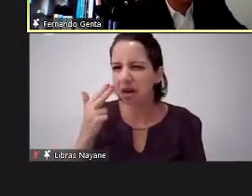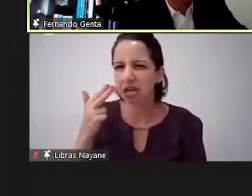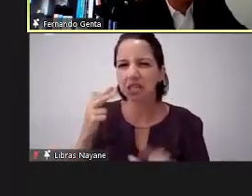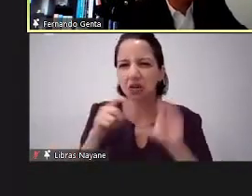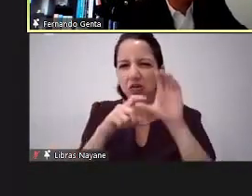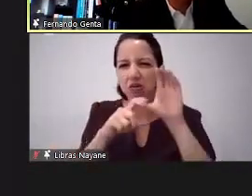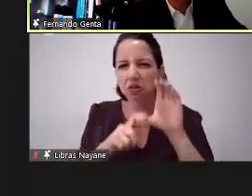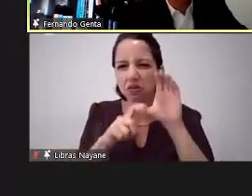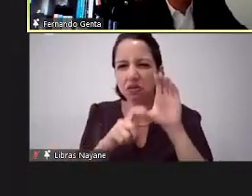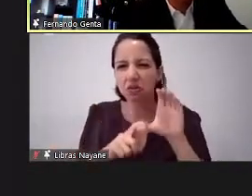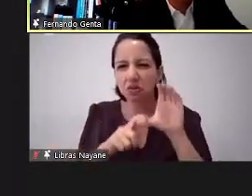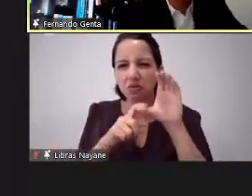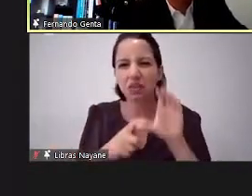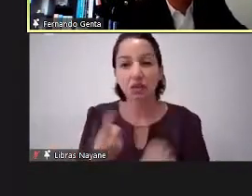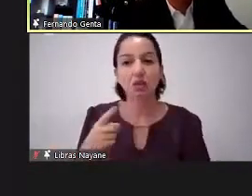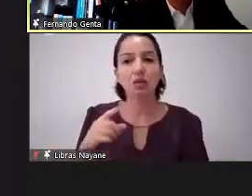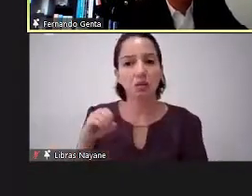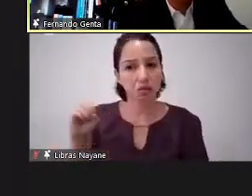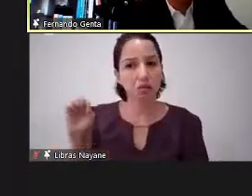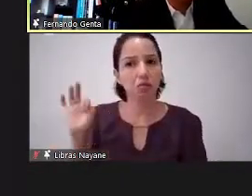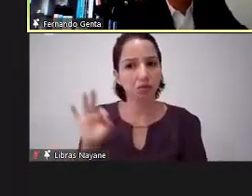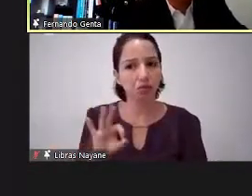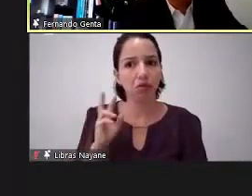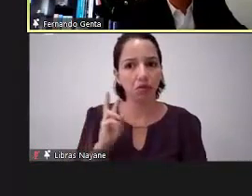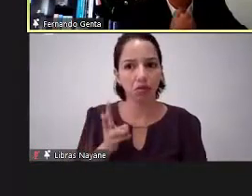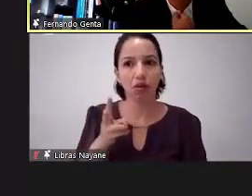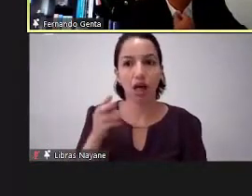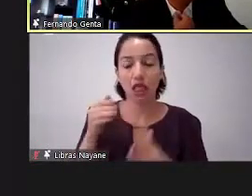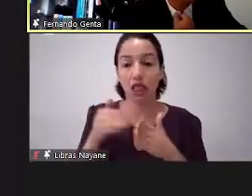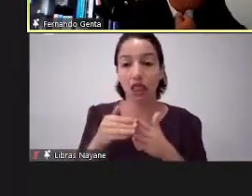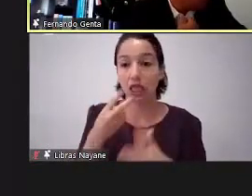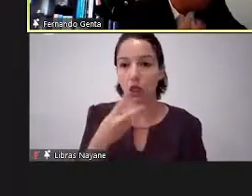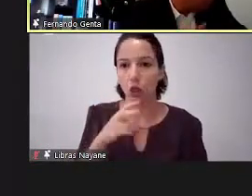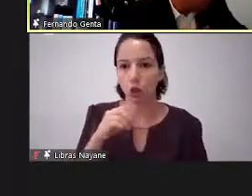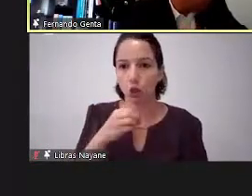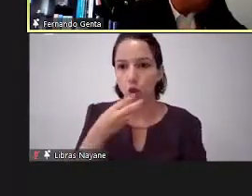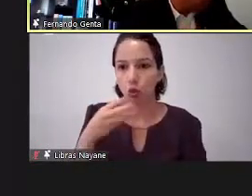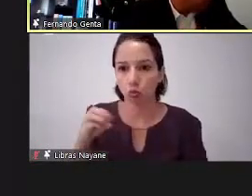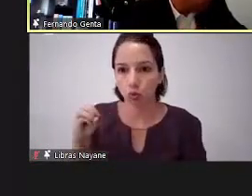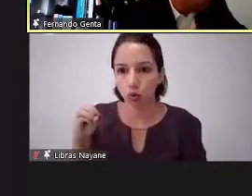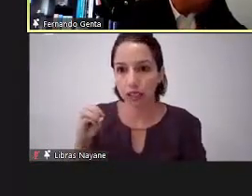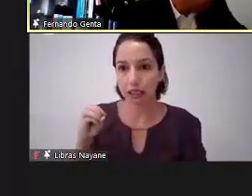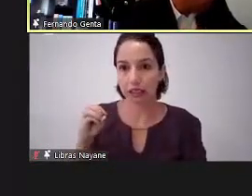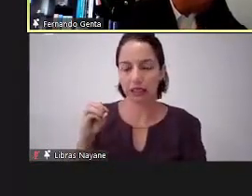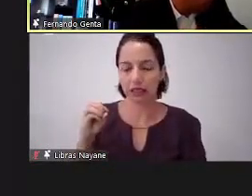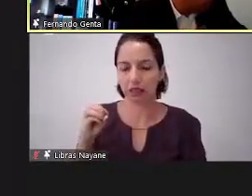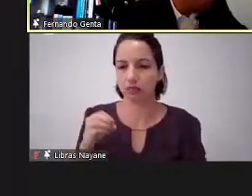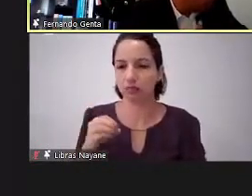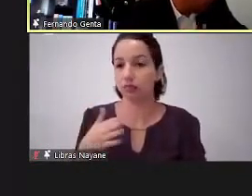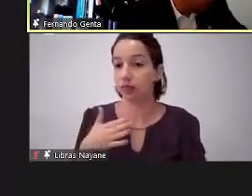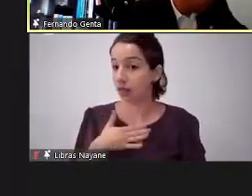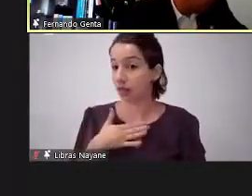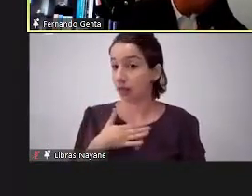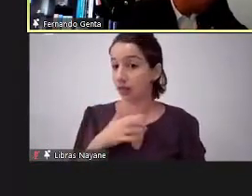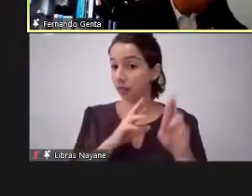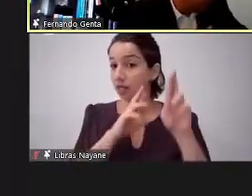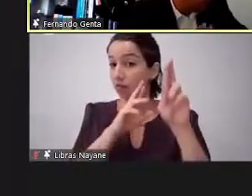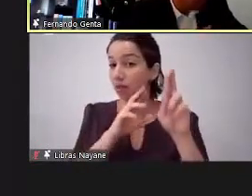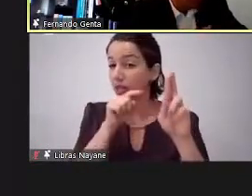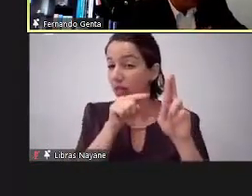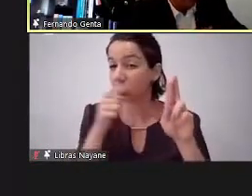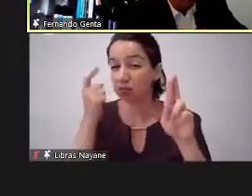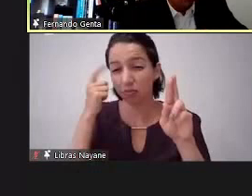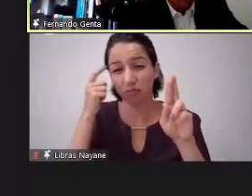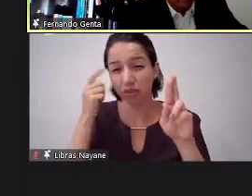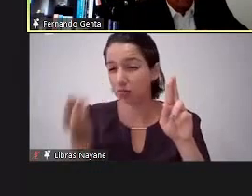the level of indebtedness in terms of 100%. In my simulations,